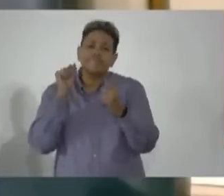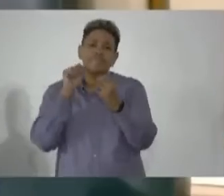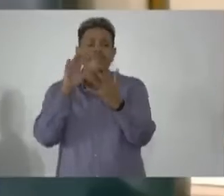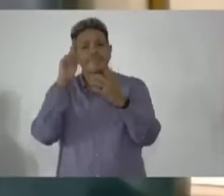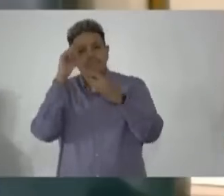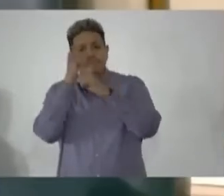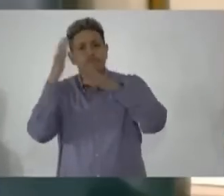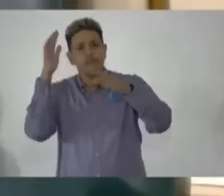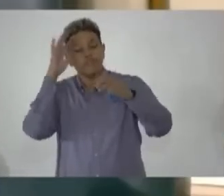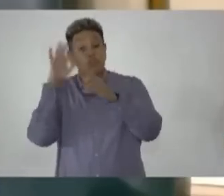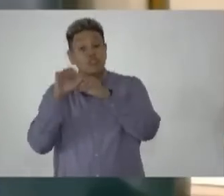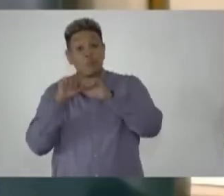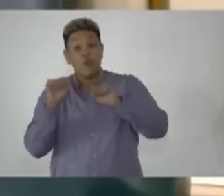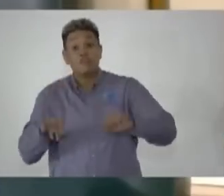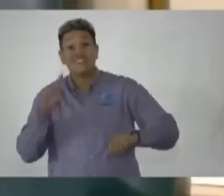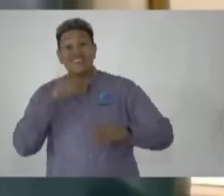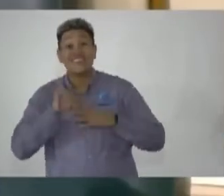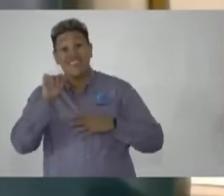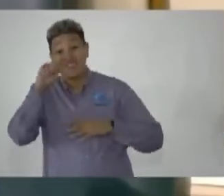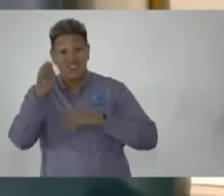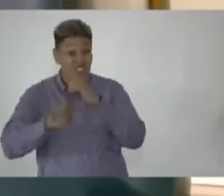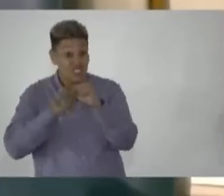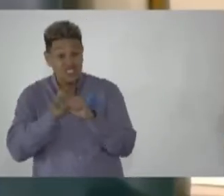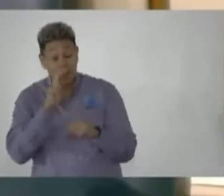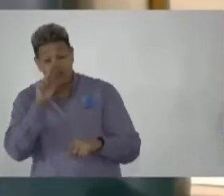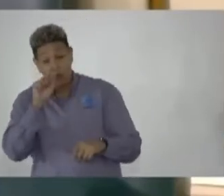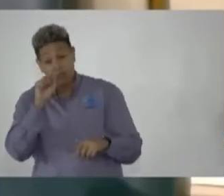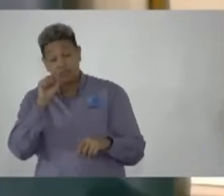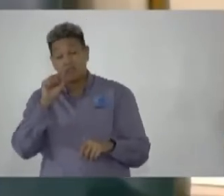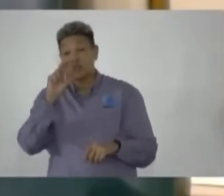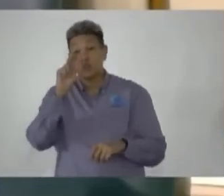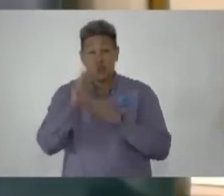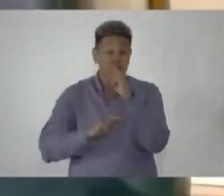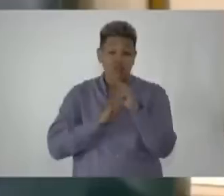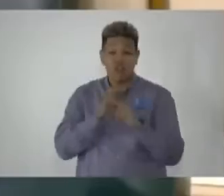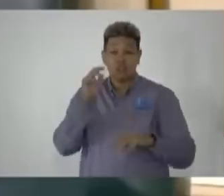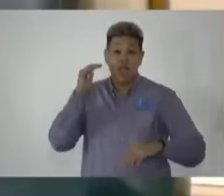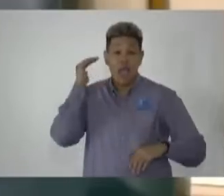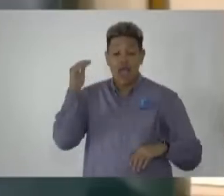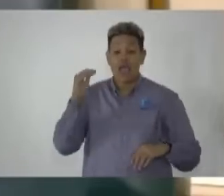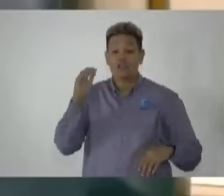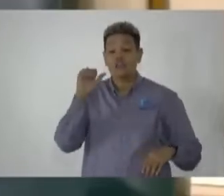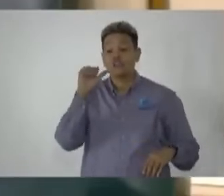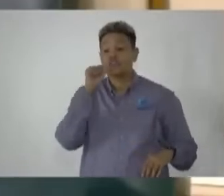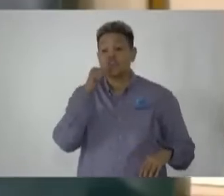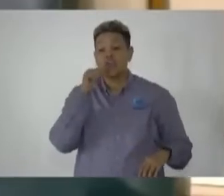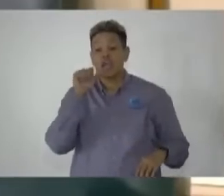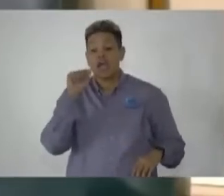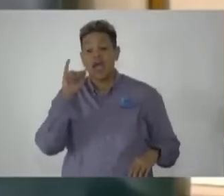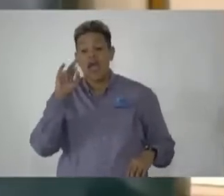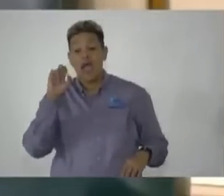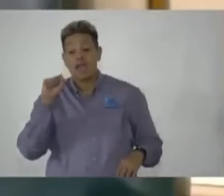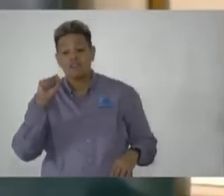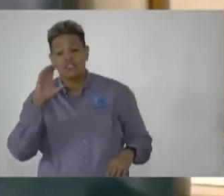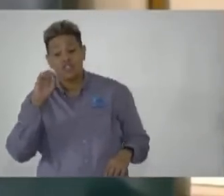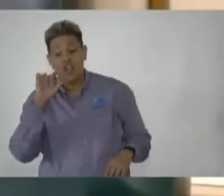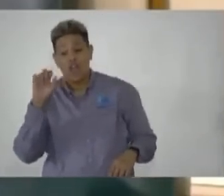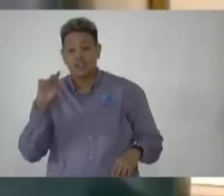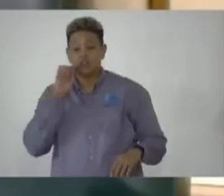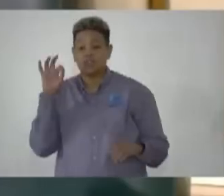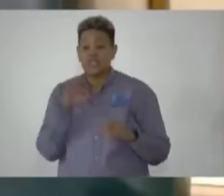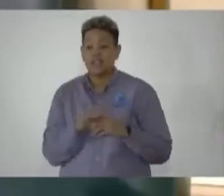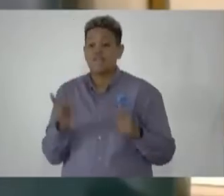that first year of universal adult suffrage that Iris Collins was elected the very first female member